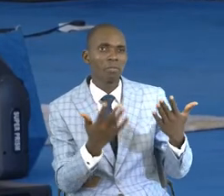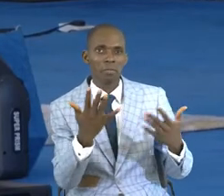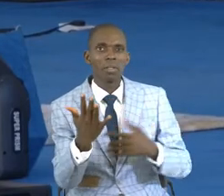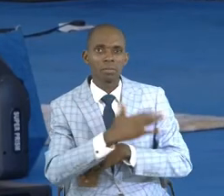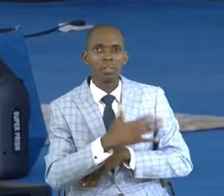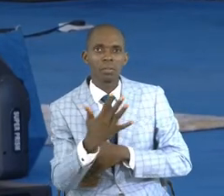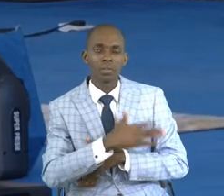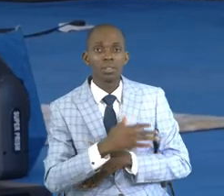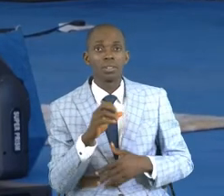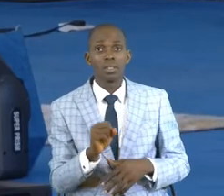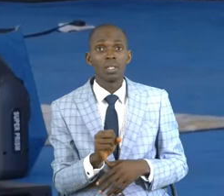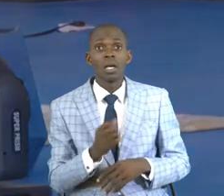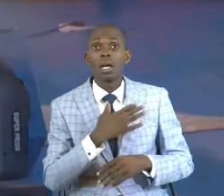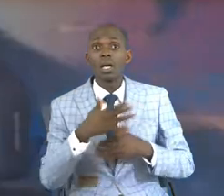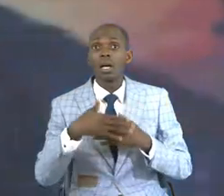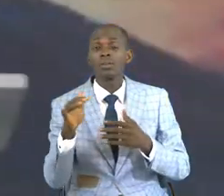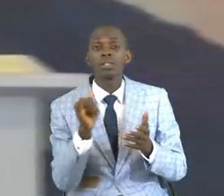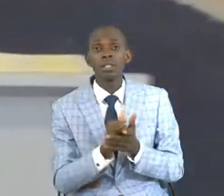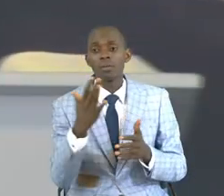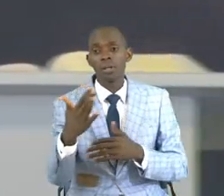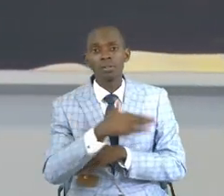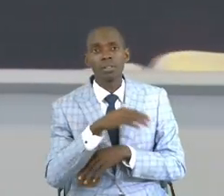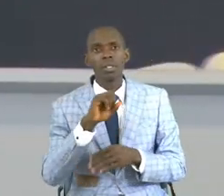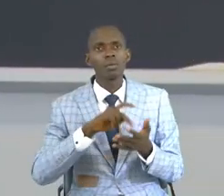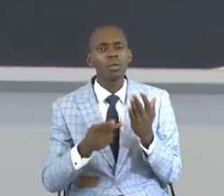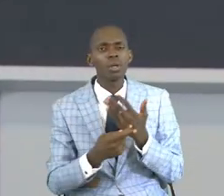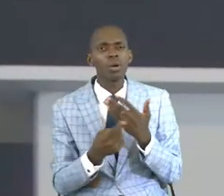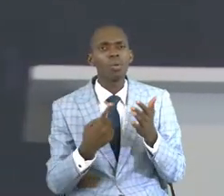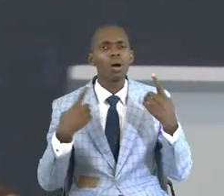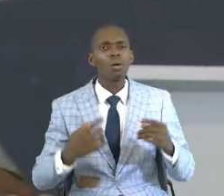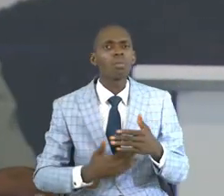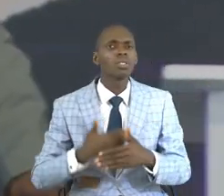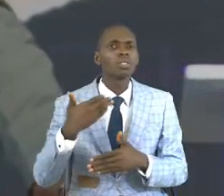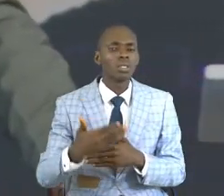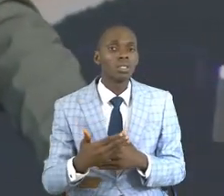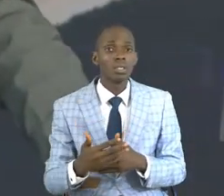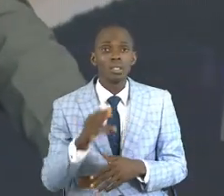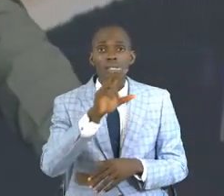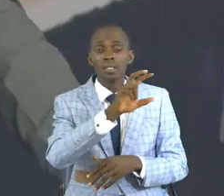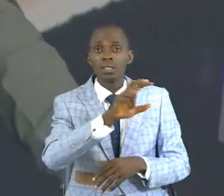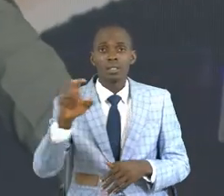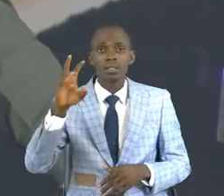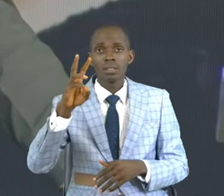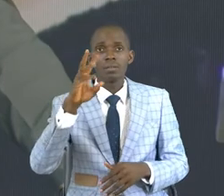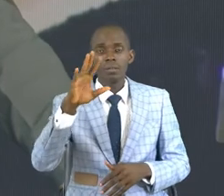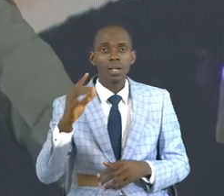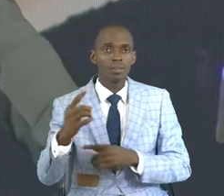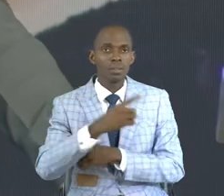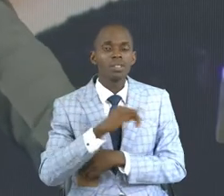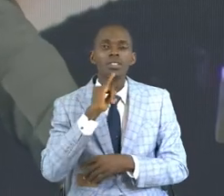And then after the 5 days, what happens? 365 days. In the normal